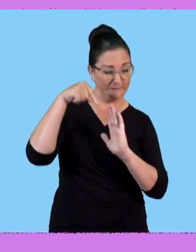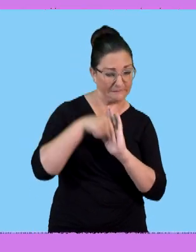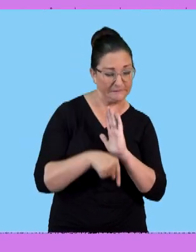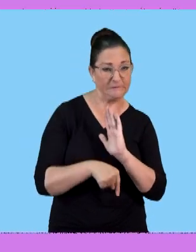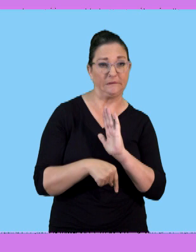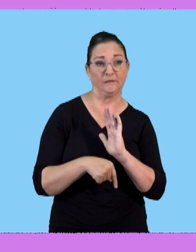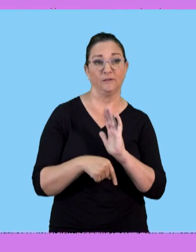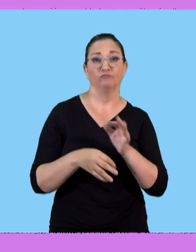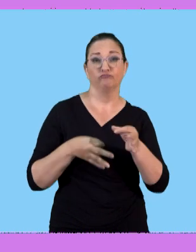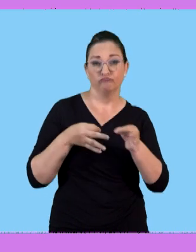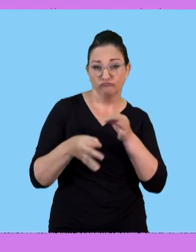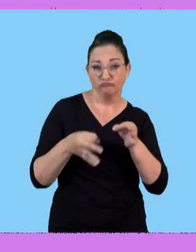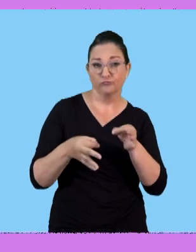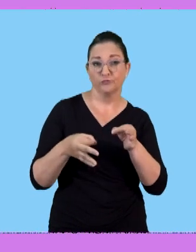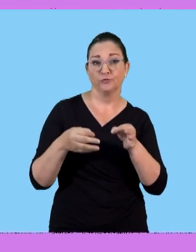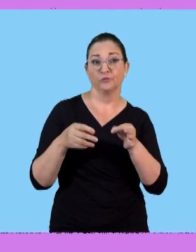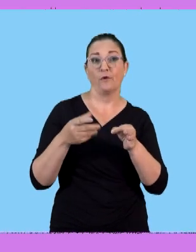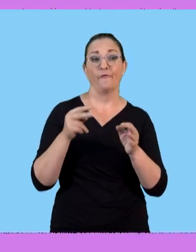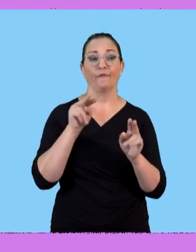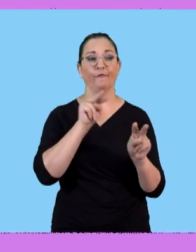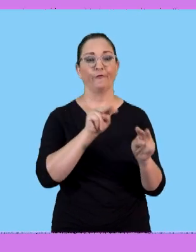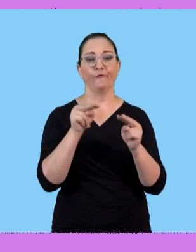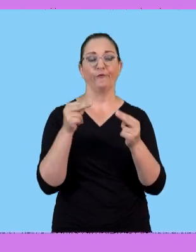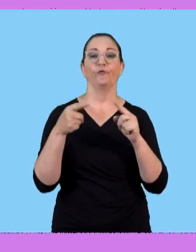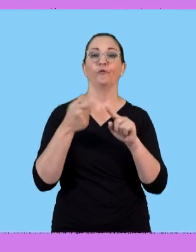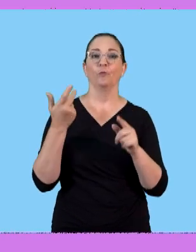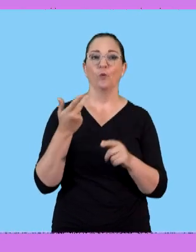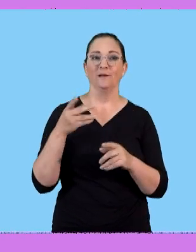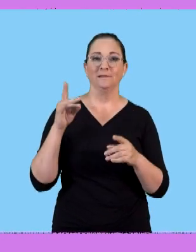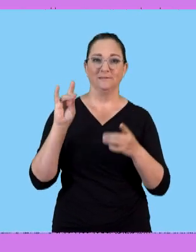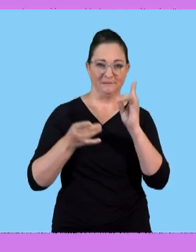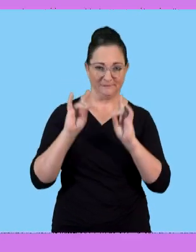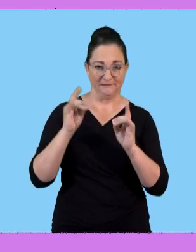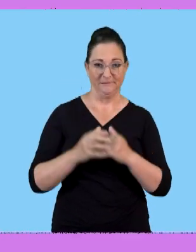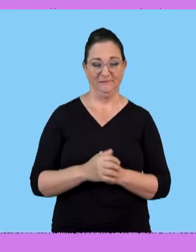right, okay, views of a city, okay,